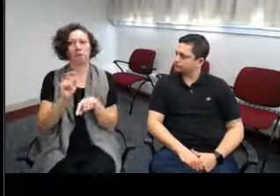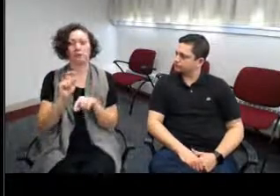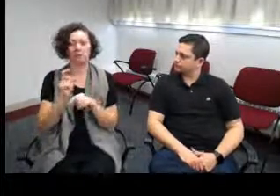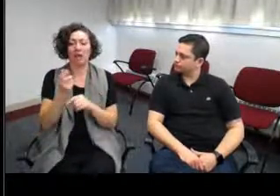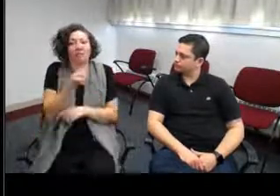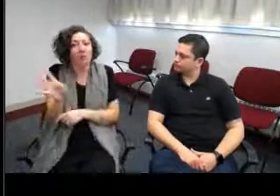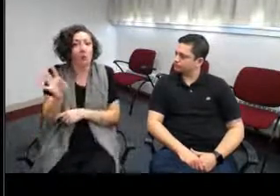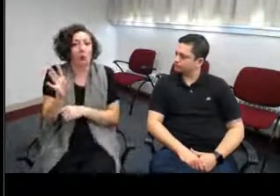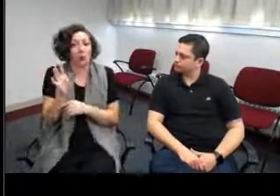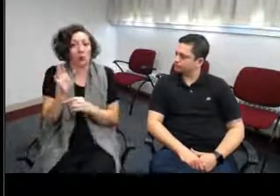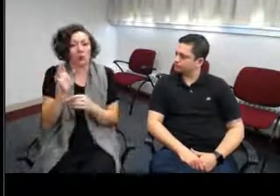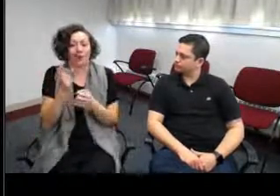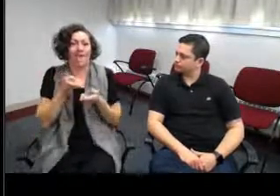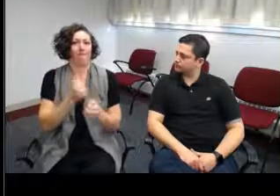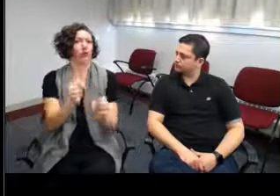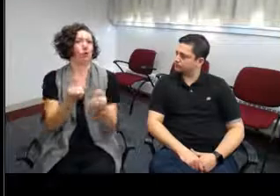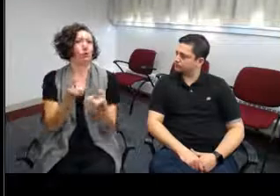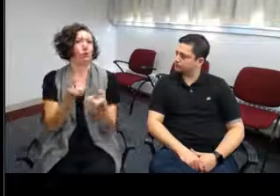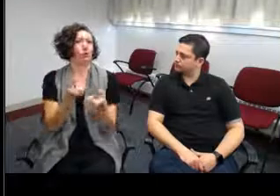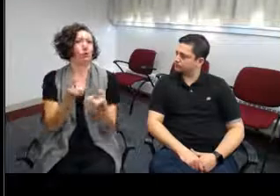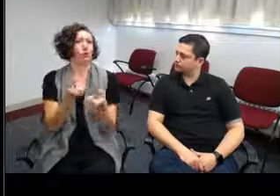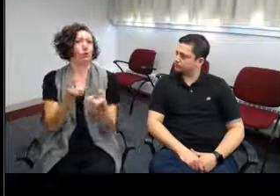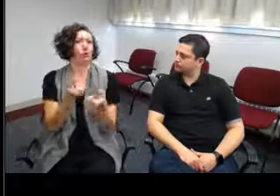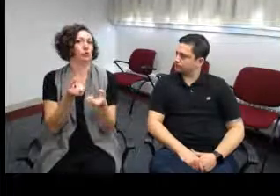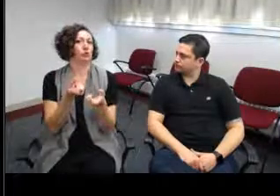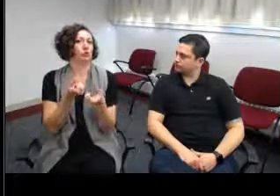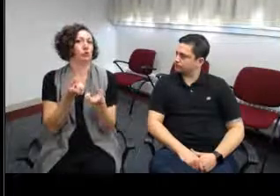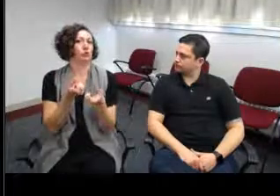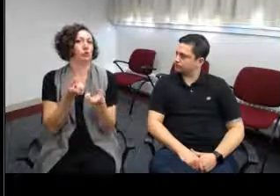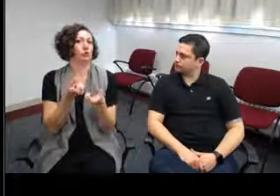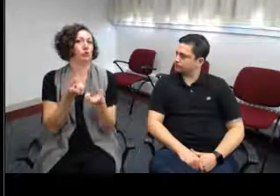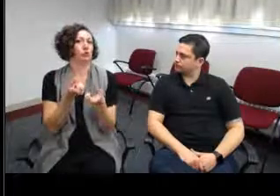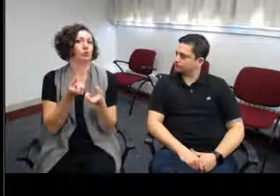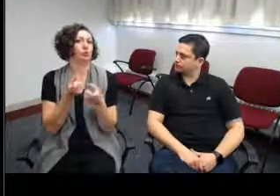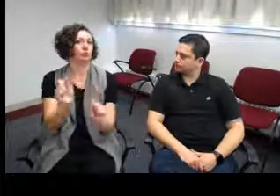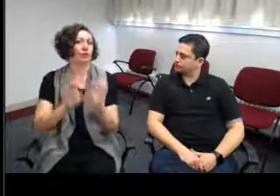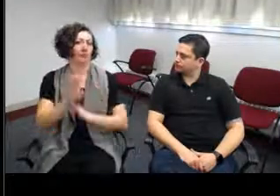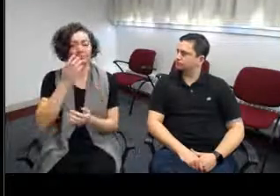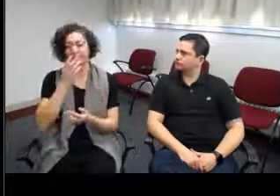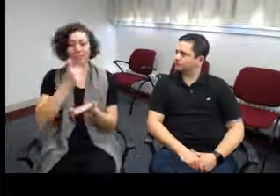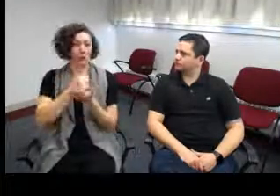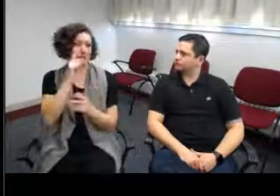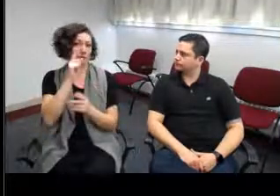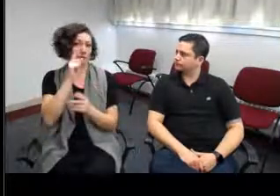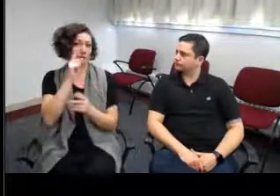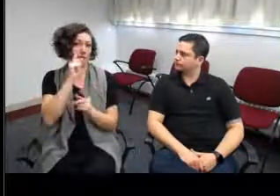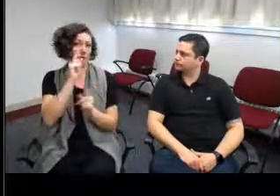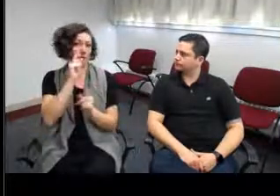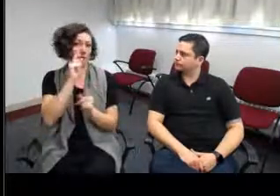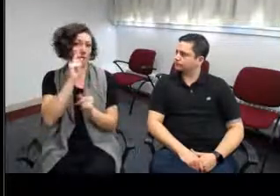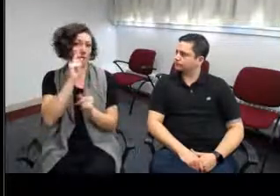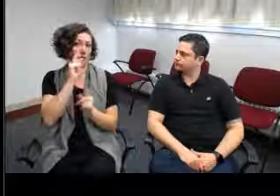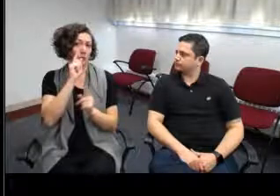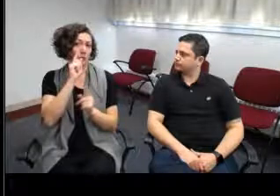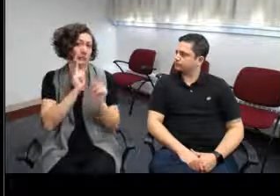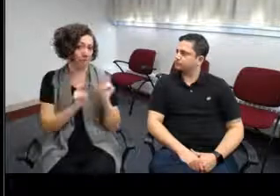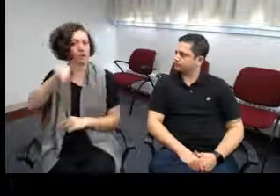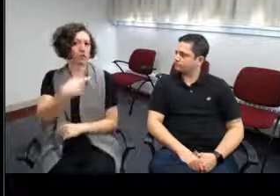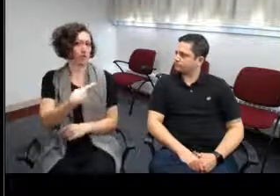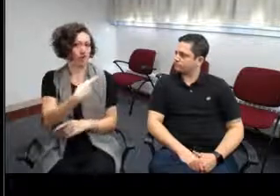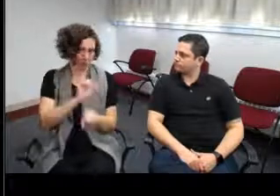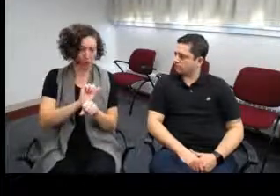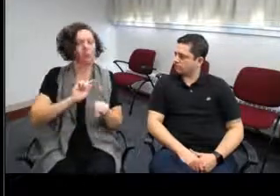So I will have some different examples in this section about a few of the efforts that are in place to develop